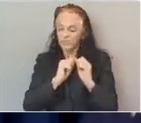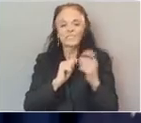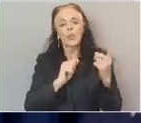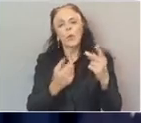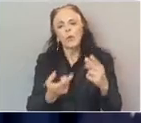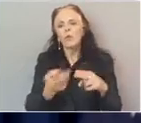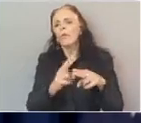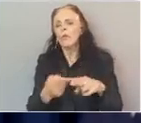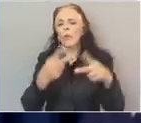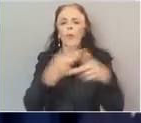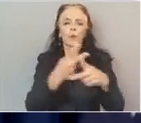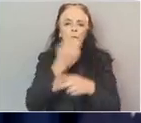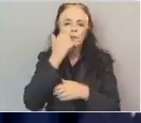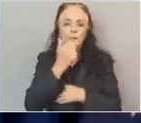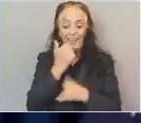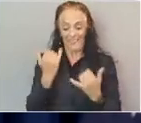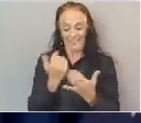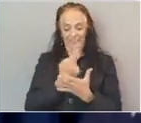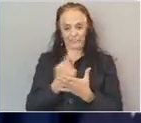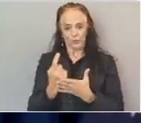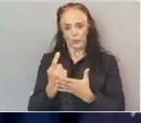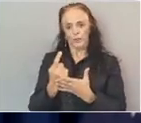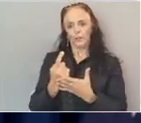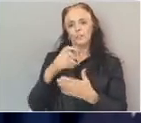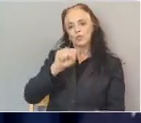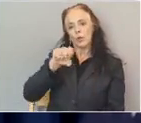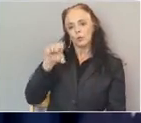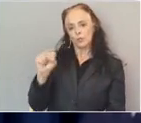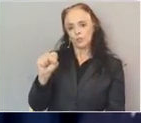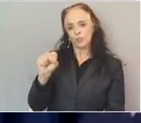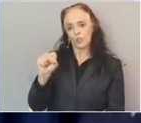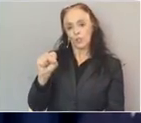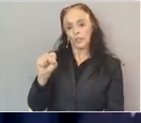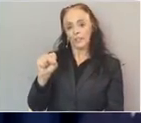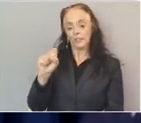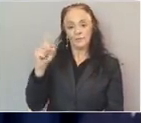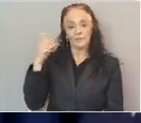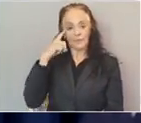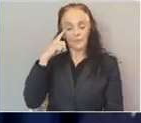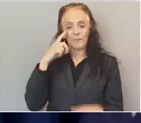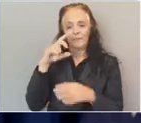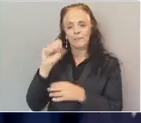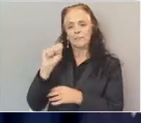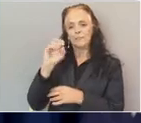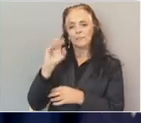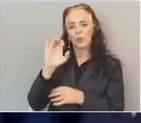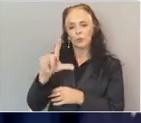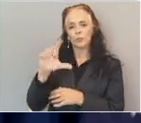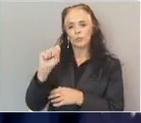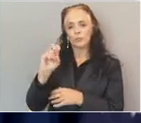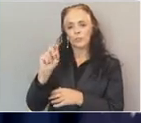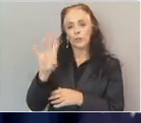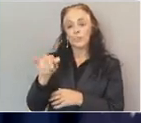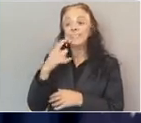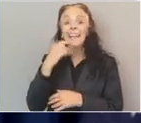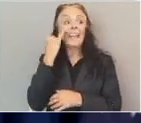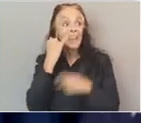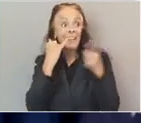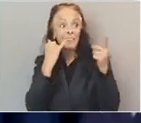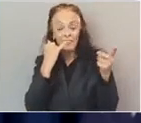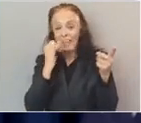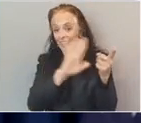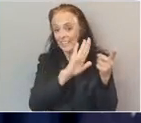the Social Security Administration said a cut to Social Security, like the one Trump is proposing, would